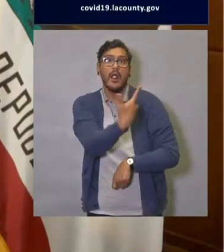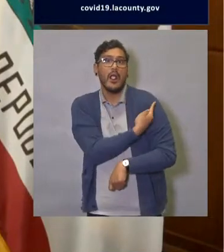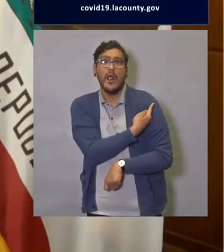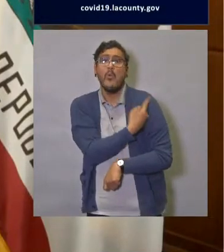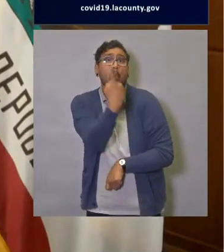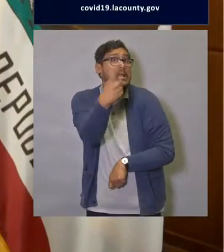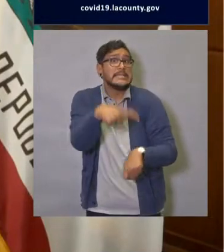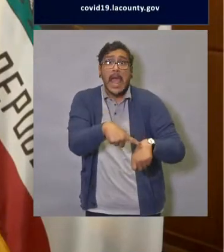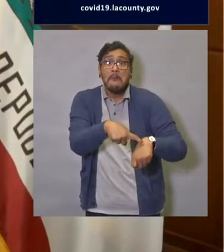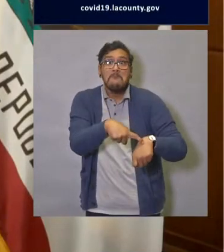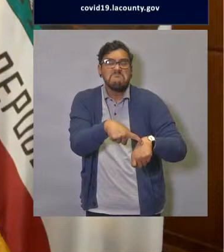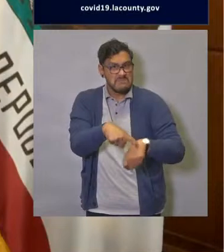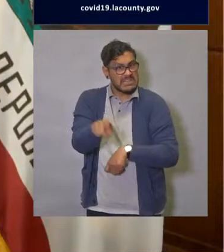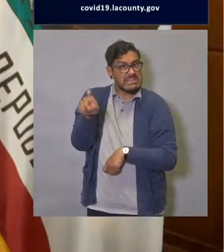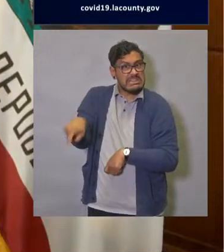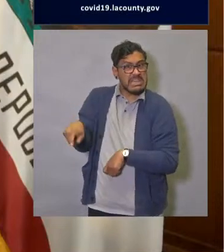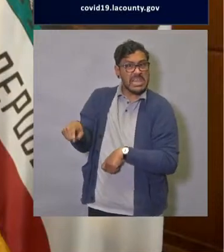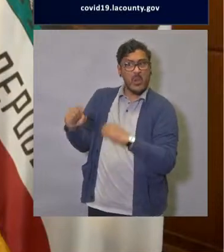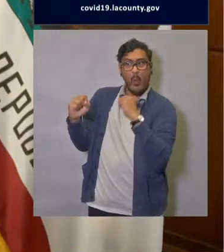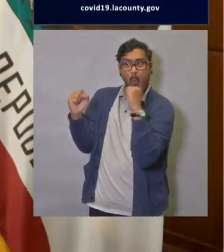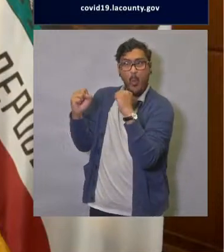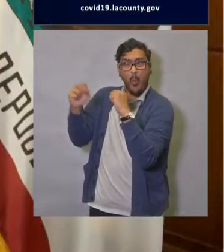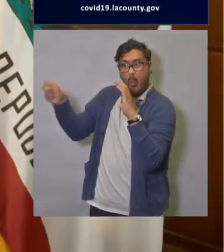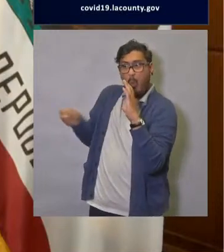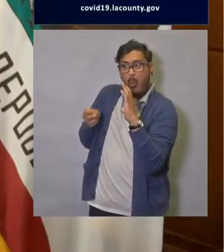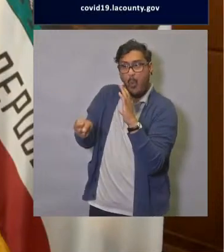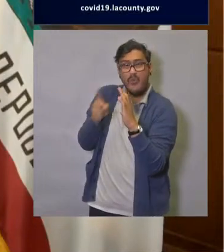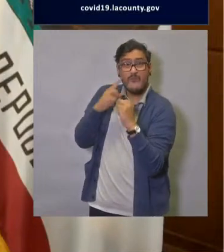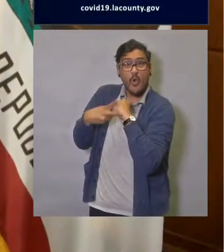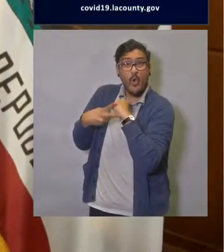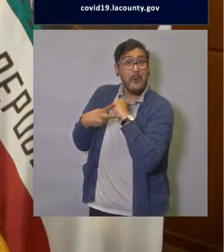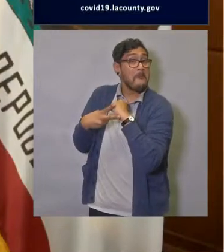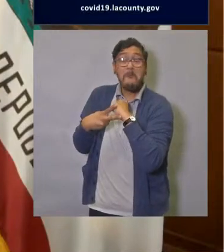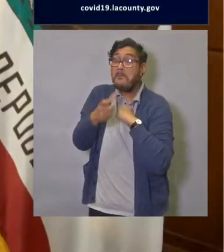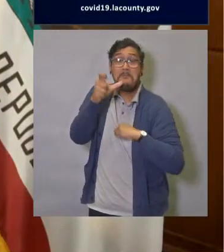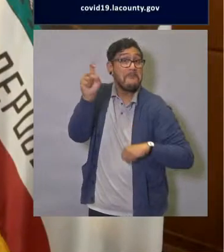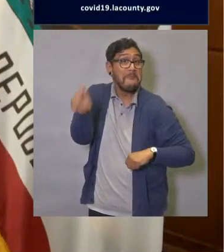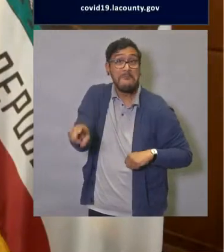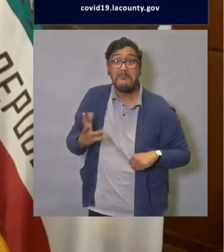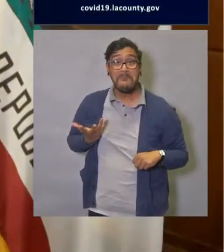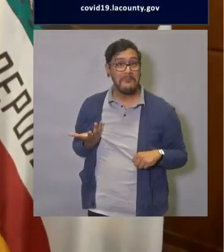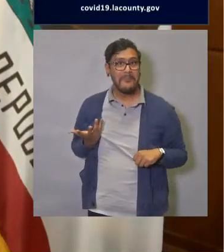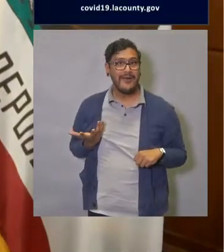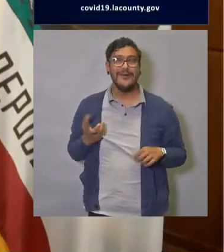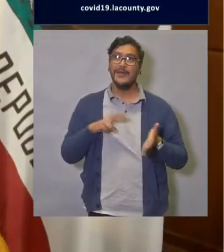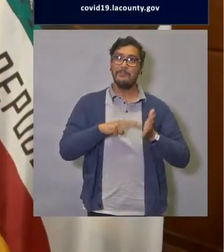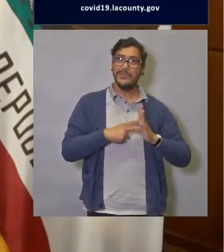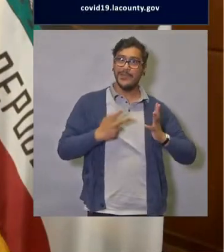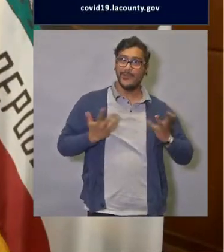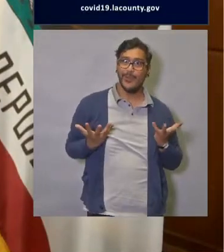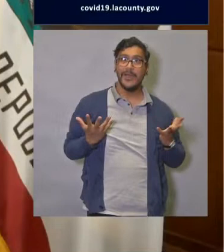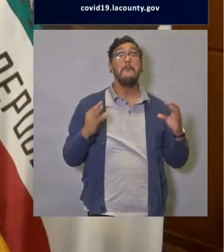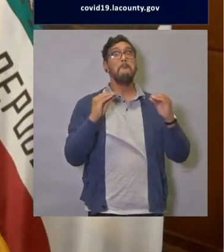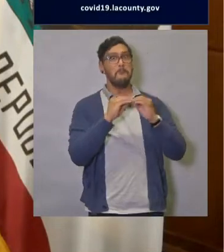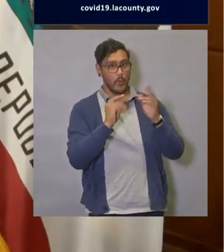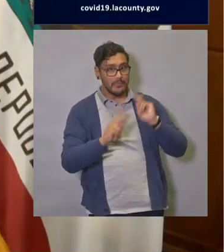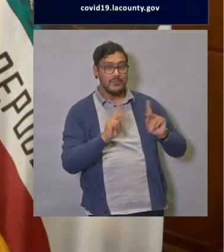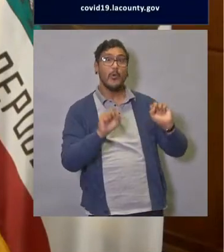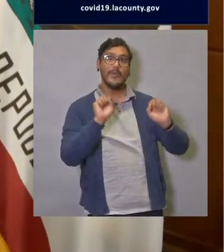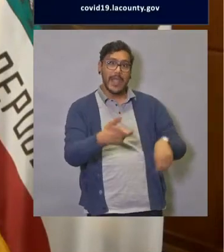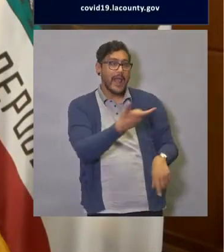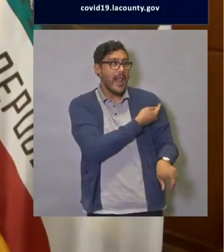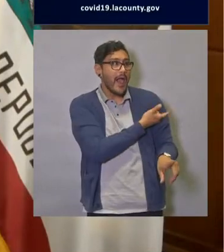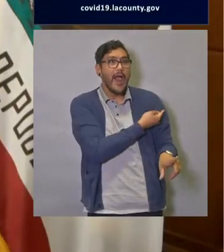ultra-cold storage requirements, which means we can vaccinate more people, particularly those most vulnerable, such as